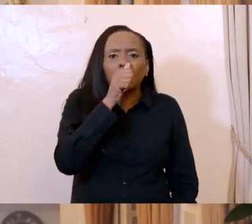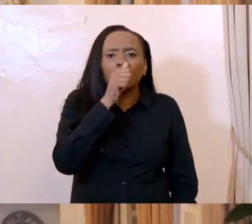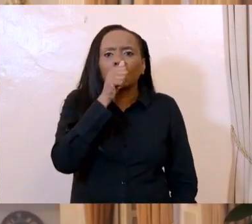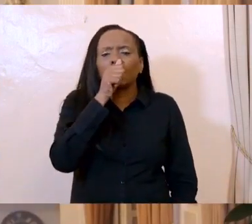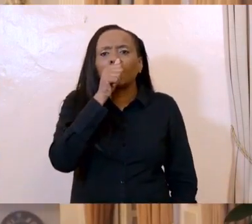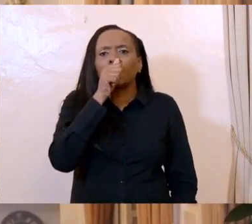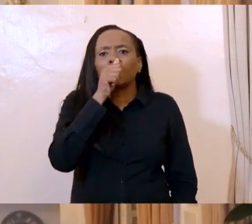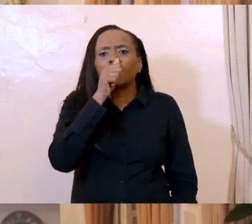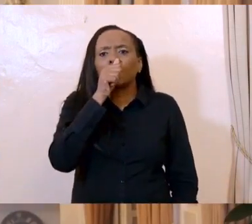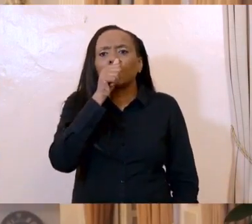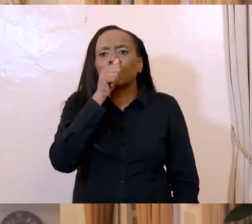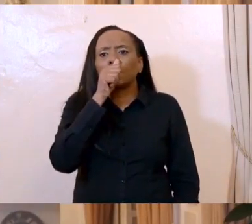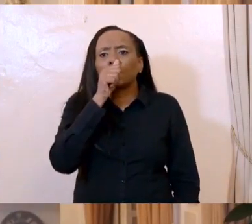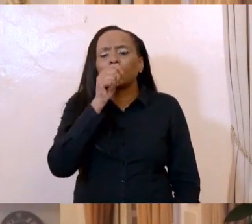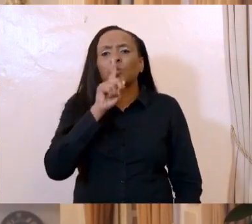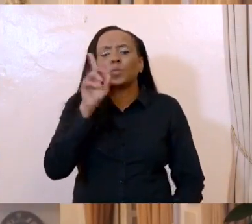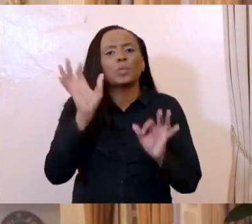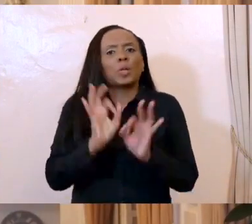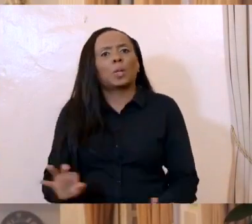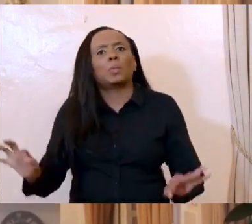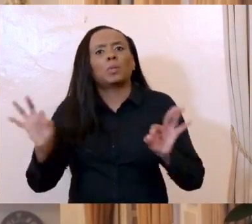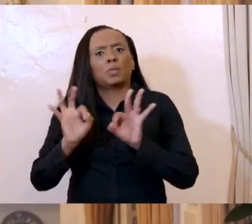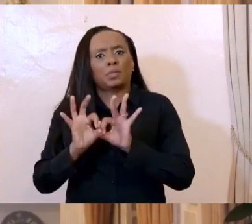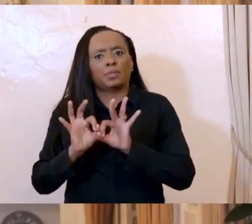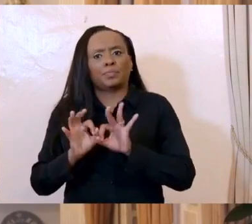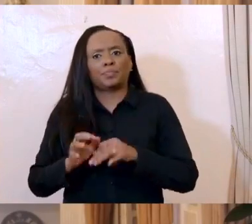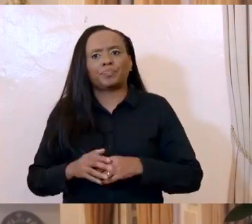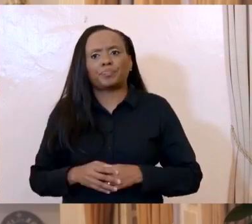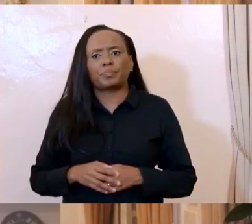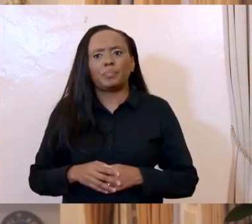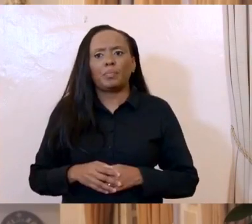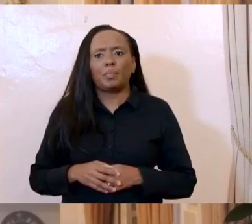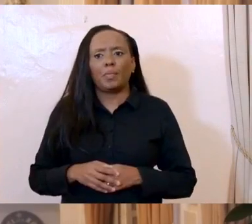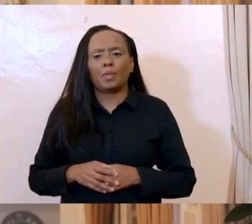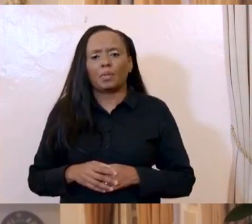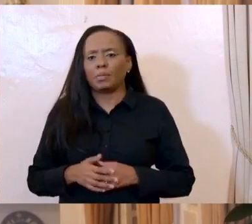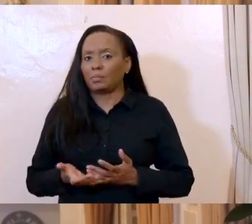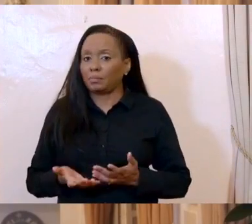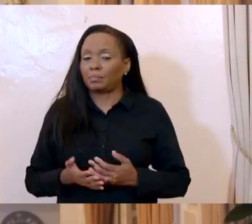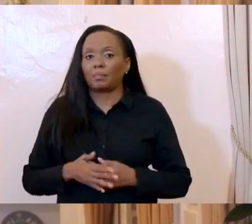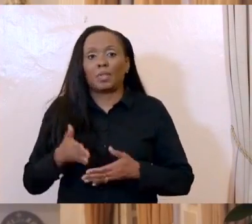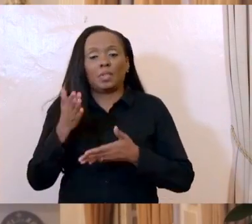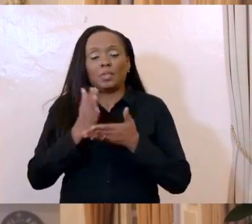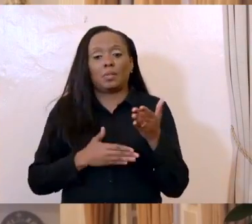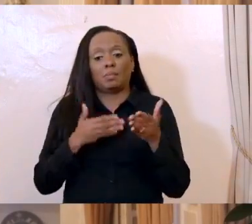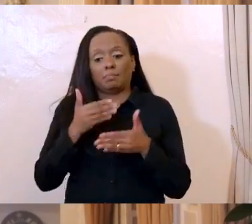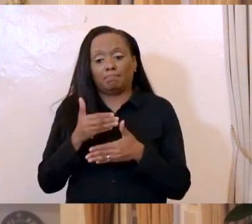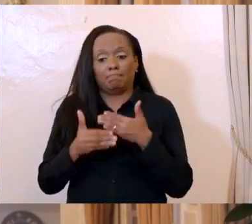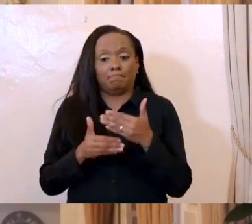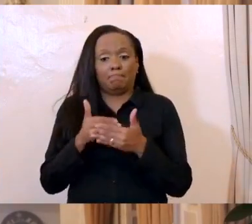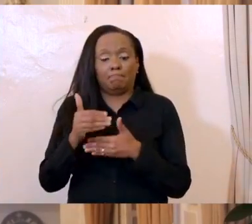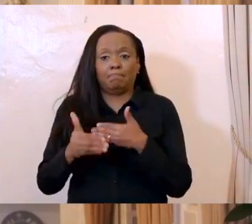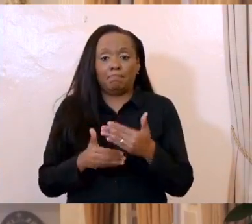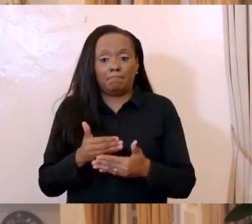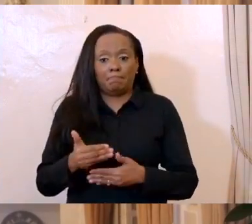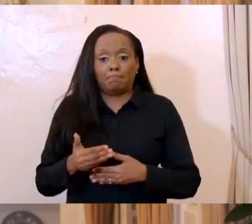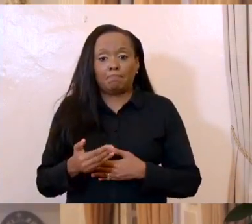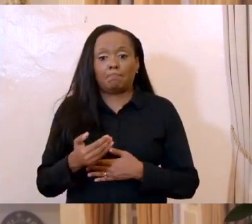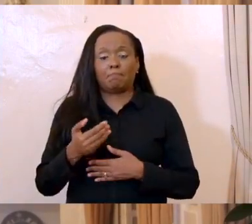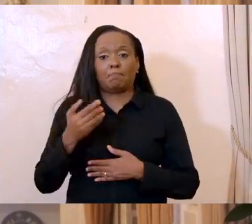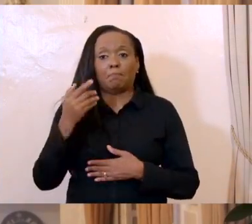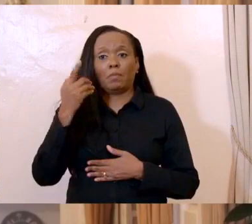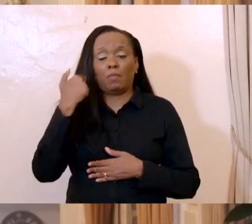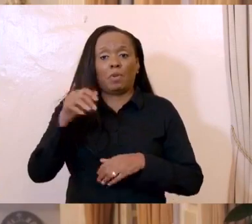well, because that is very, very important. So those are some of the steps that I would have said that we were going to be